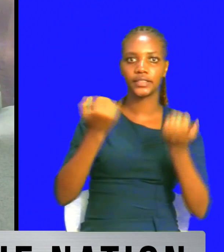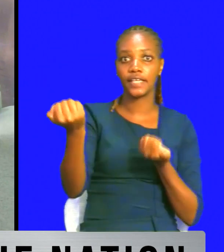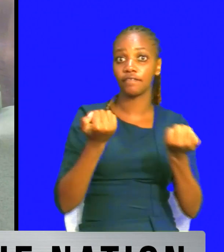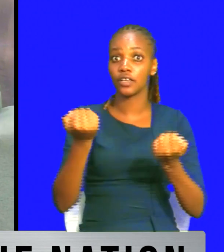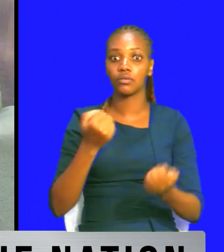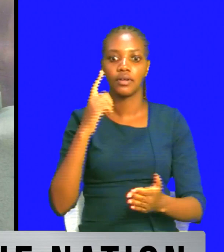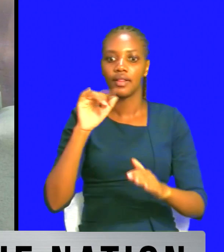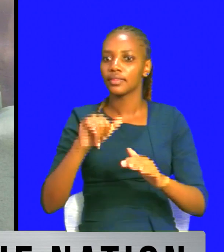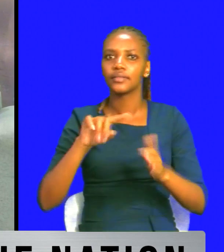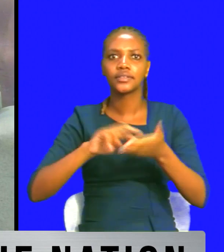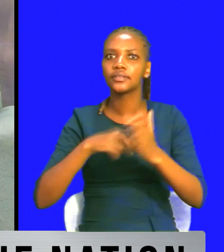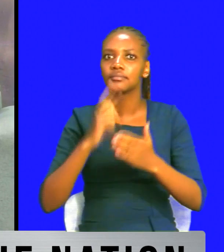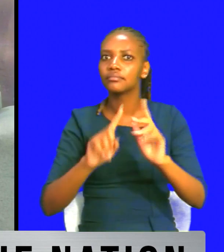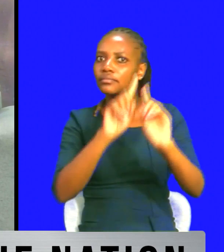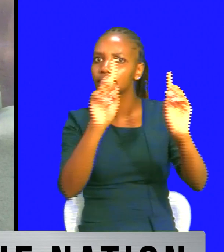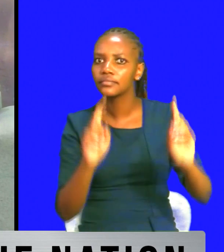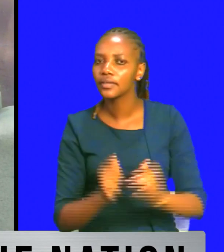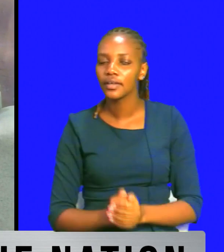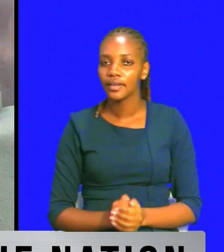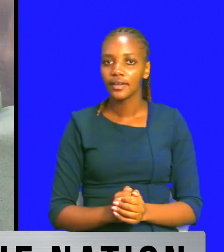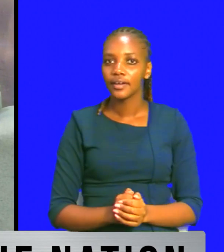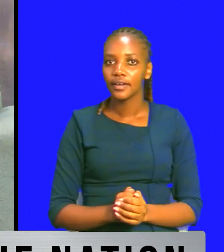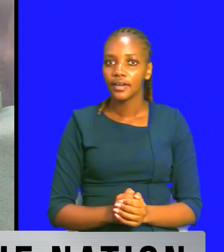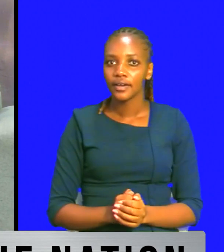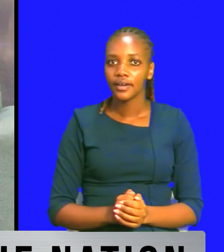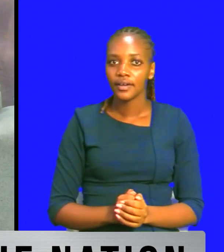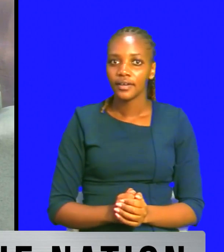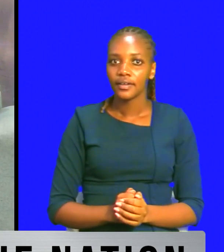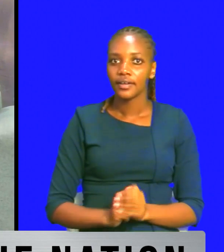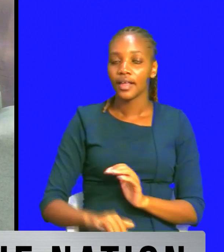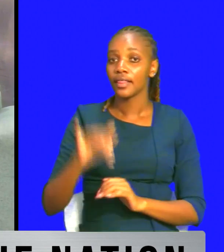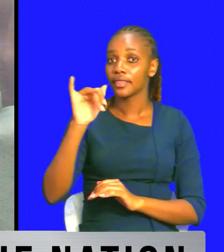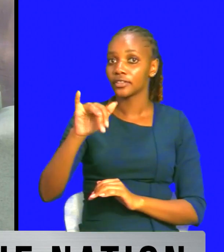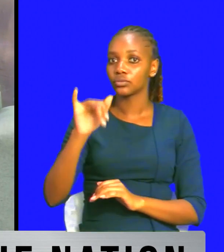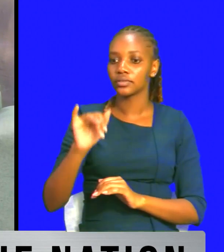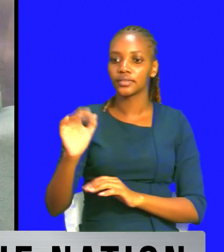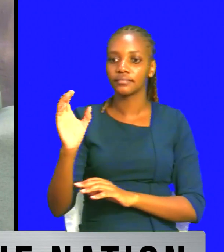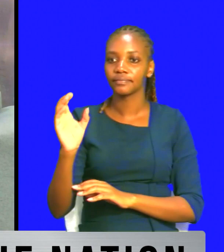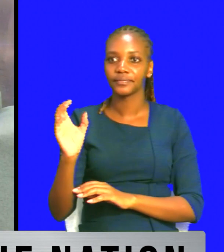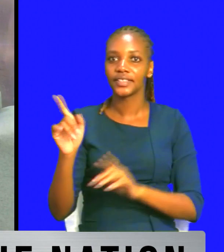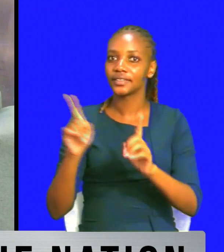just hooliganism. That is also civil disobedience, Jonah.